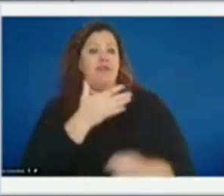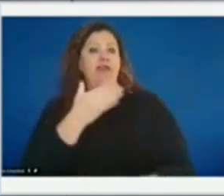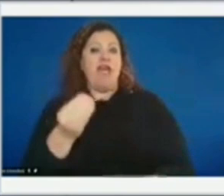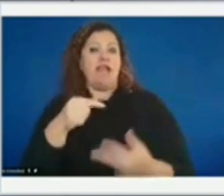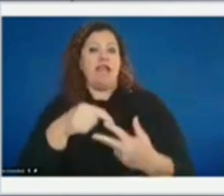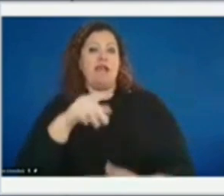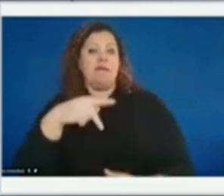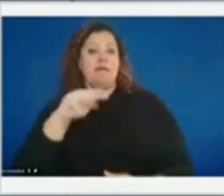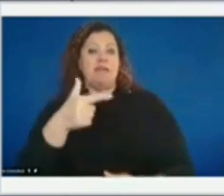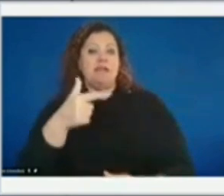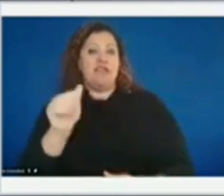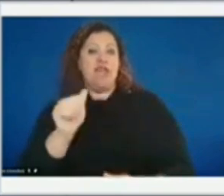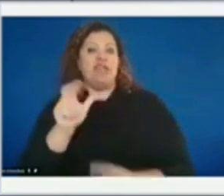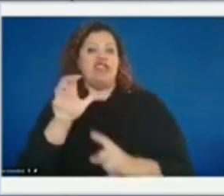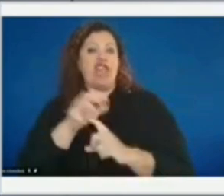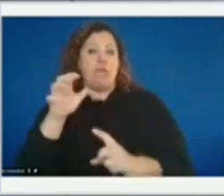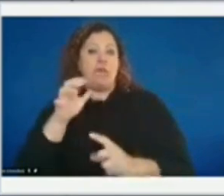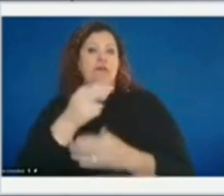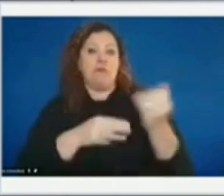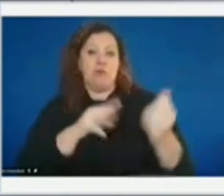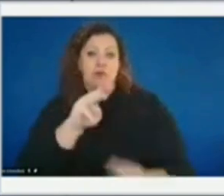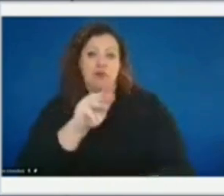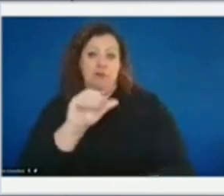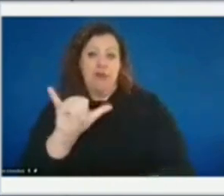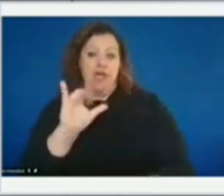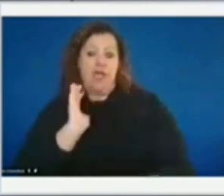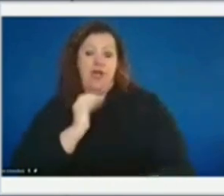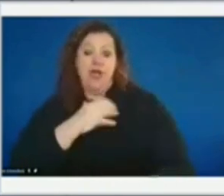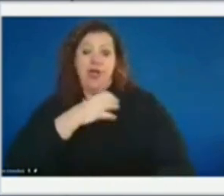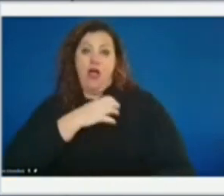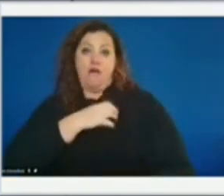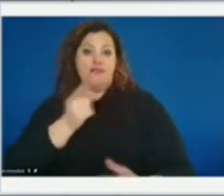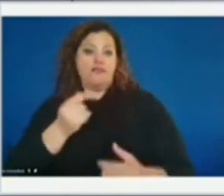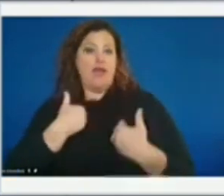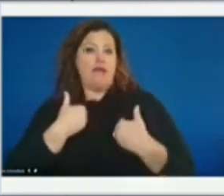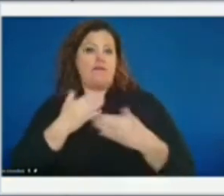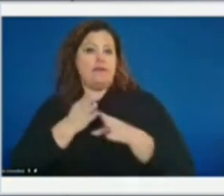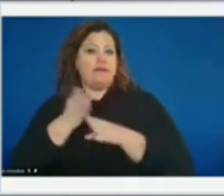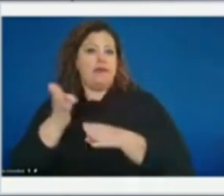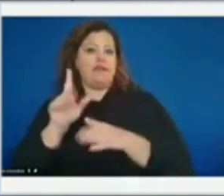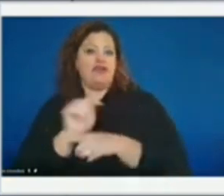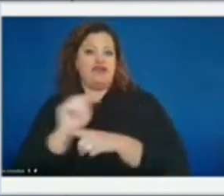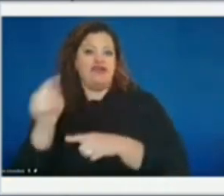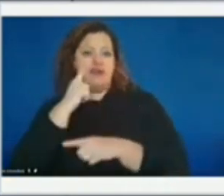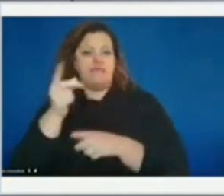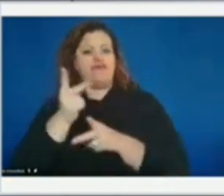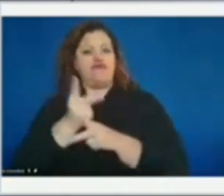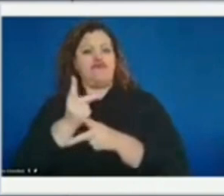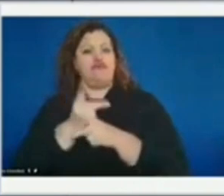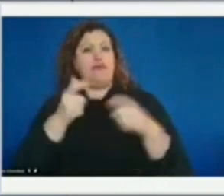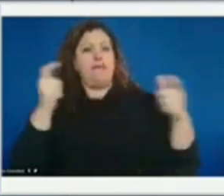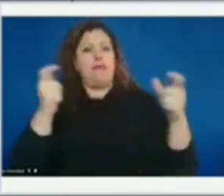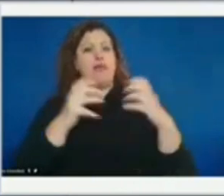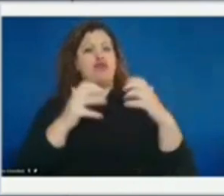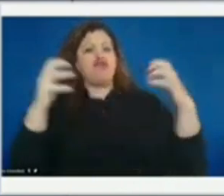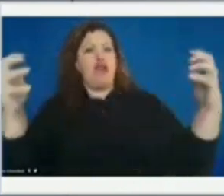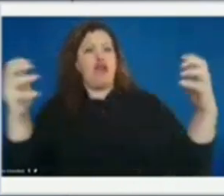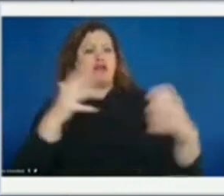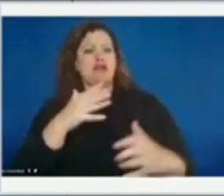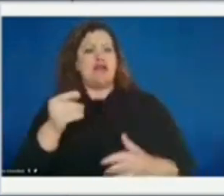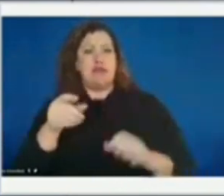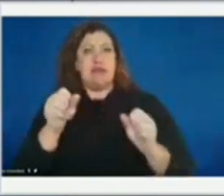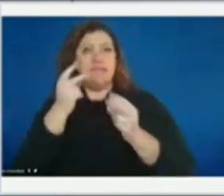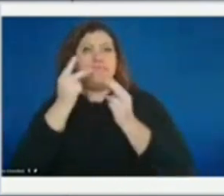May. Our officers are specially trained to handle large crowds, provide a visible presence, and diffuse